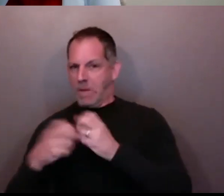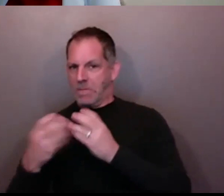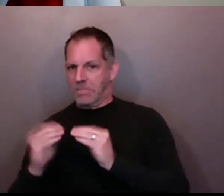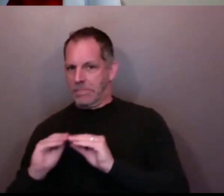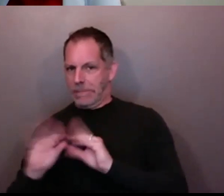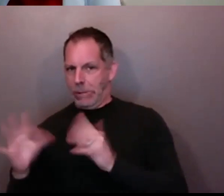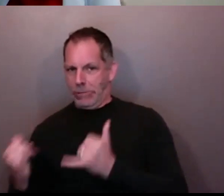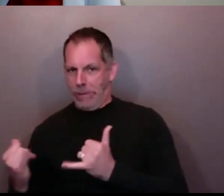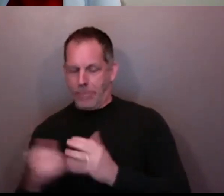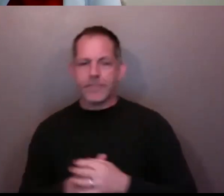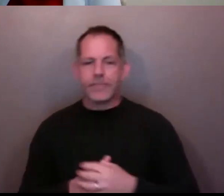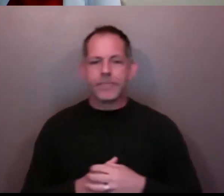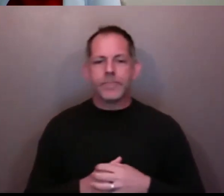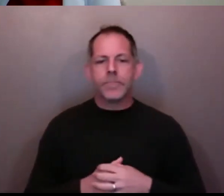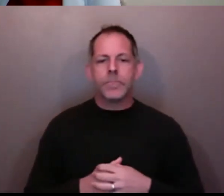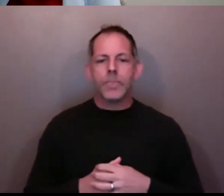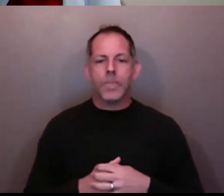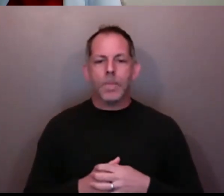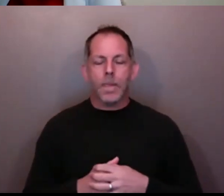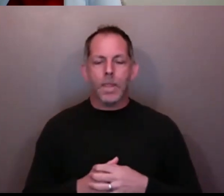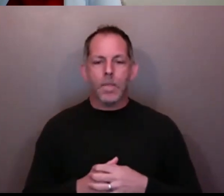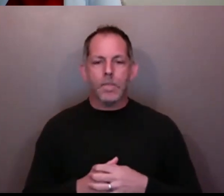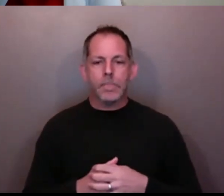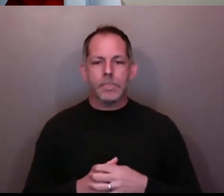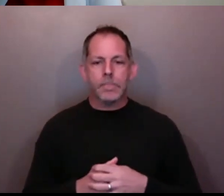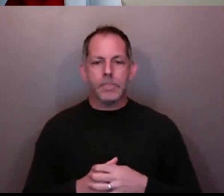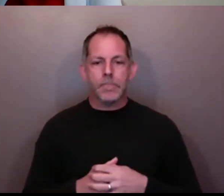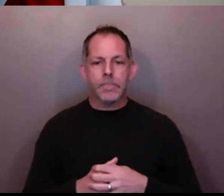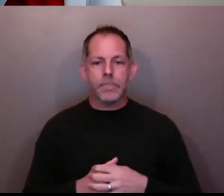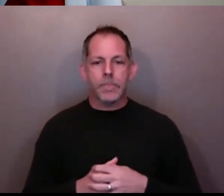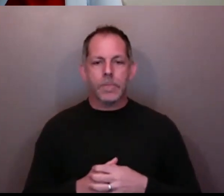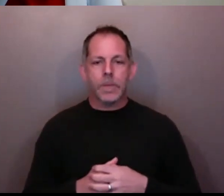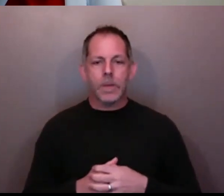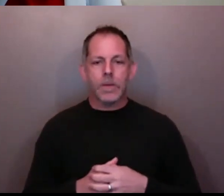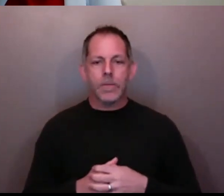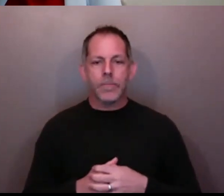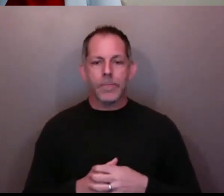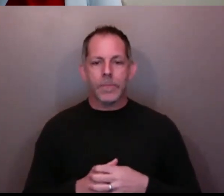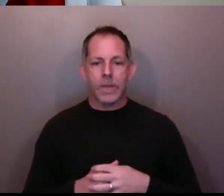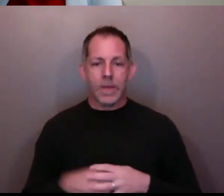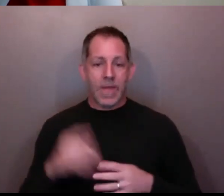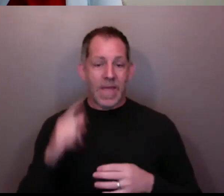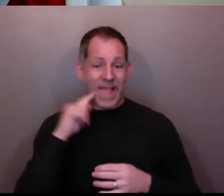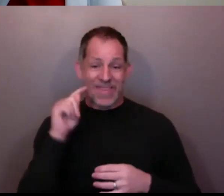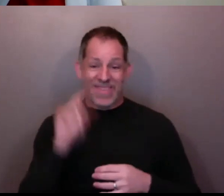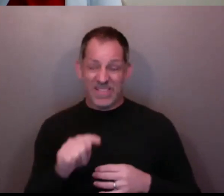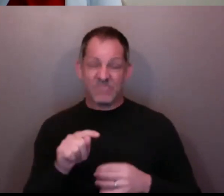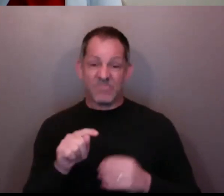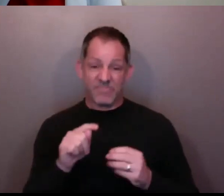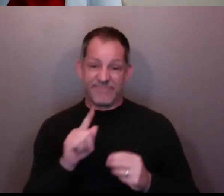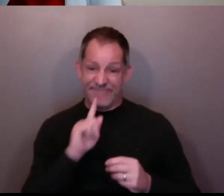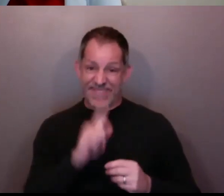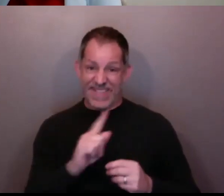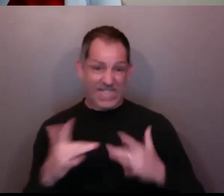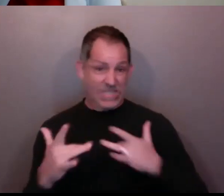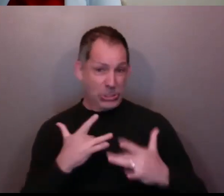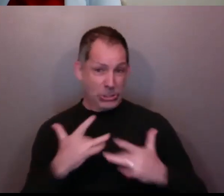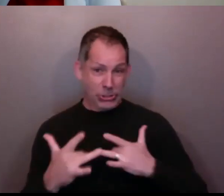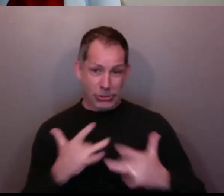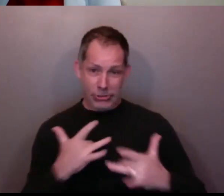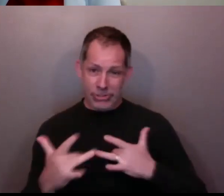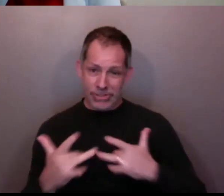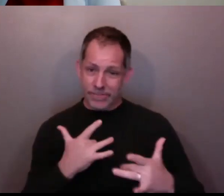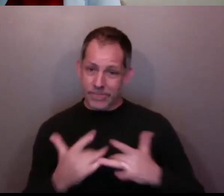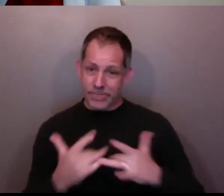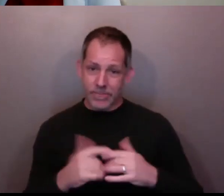think not alarming, but certainly concerning, merits attention and vigilance, and we'll continue to